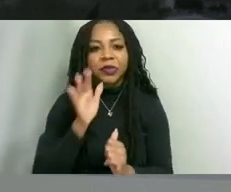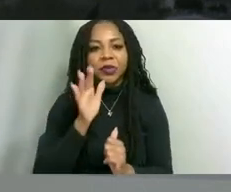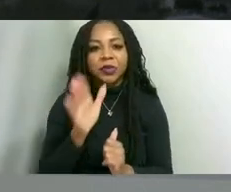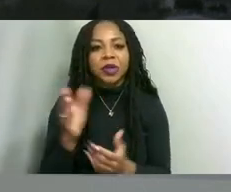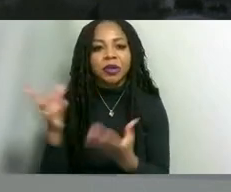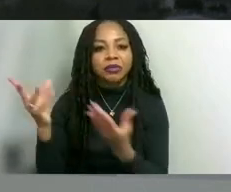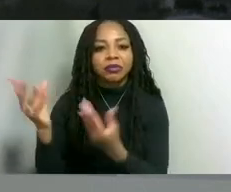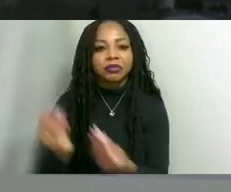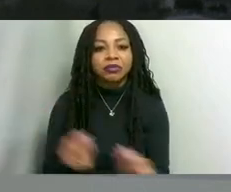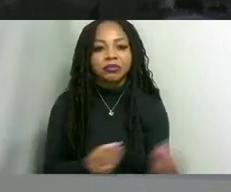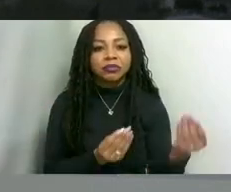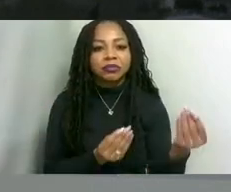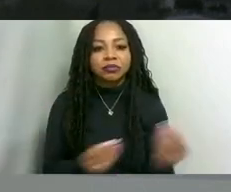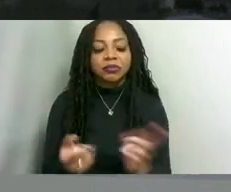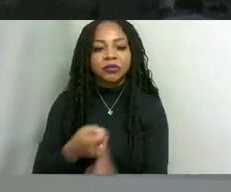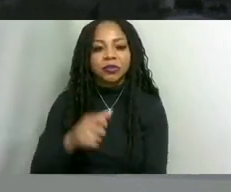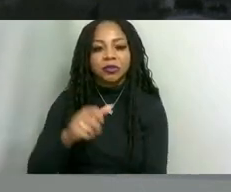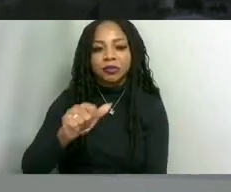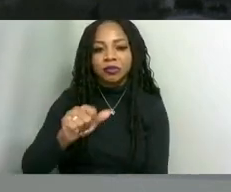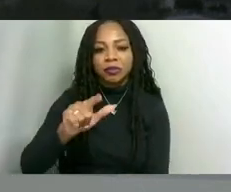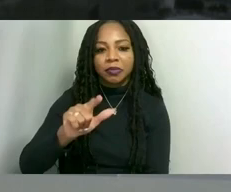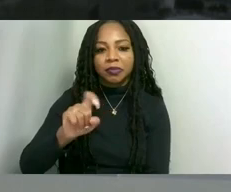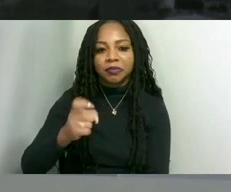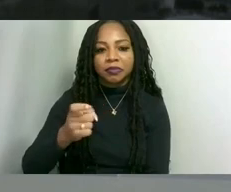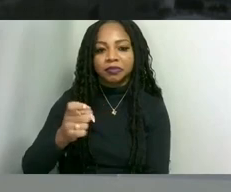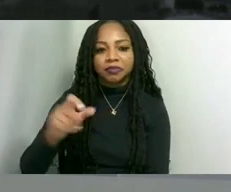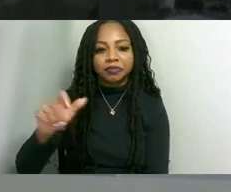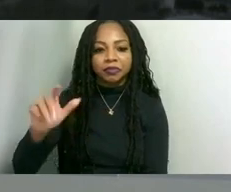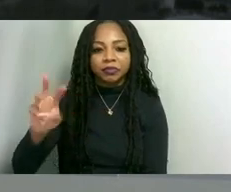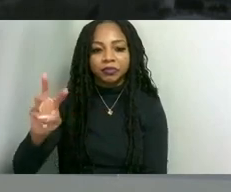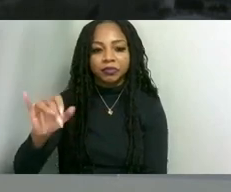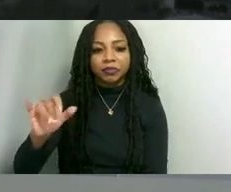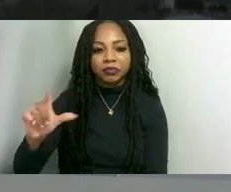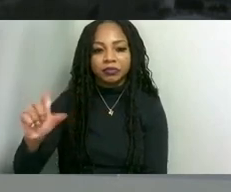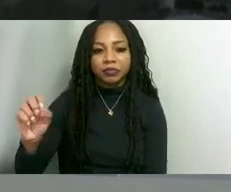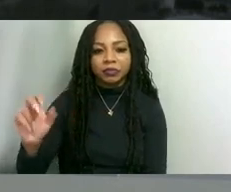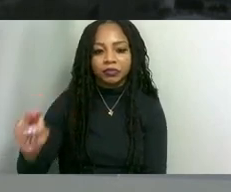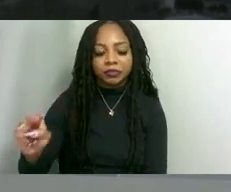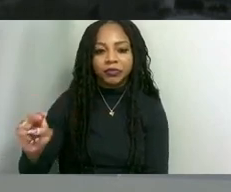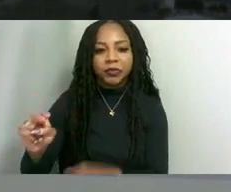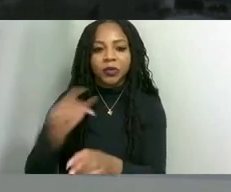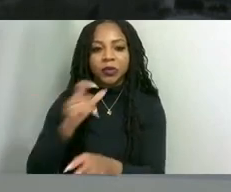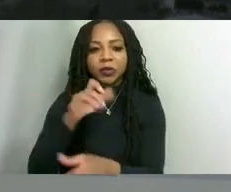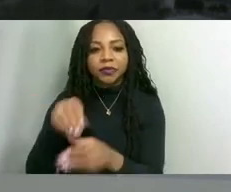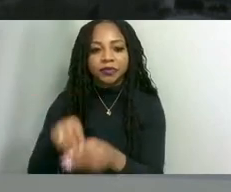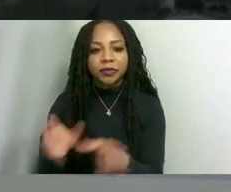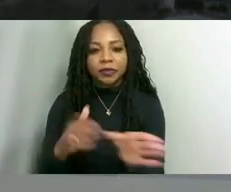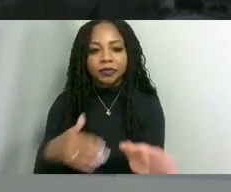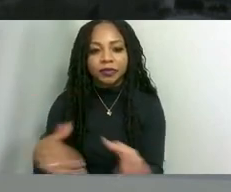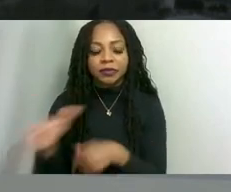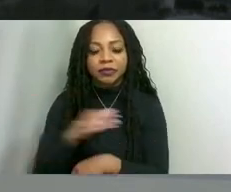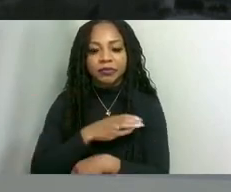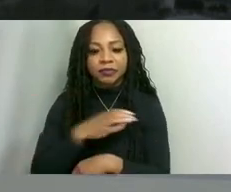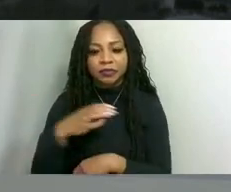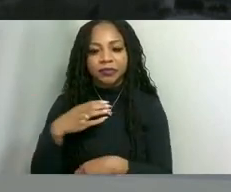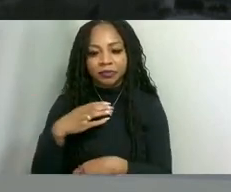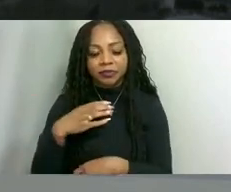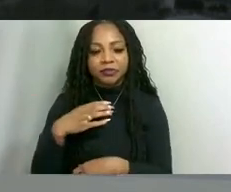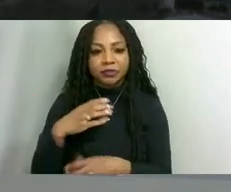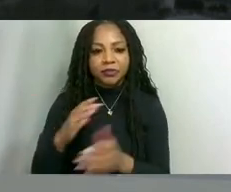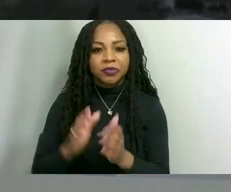facilitated by Alex Wilson, who is on the Congress Planning Committee, with a